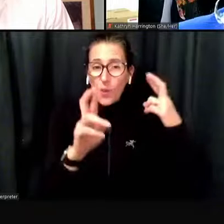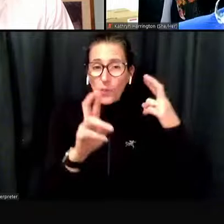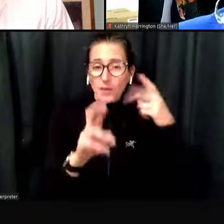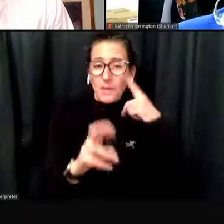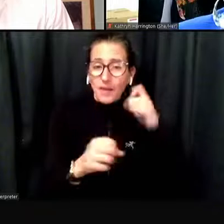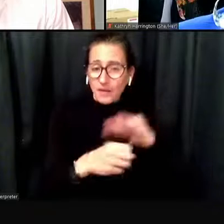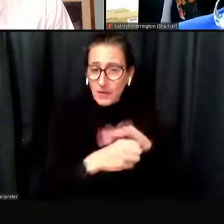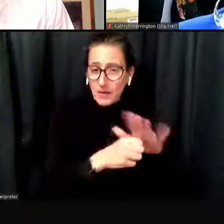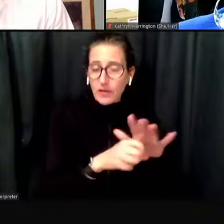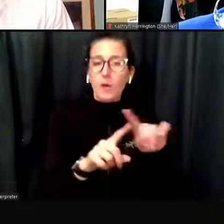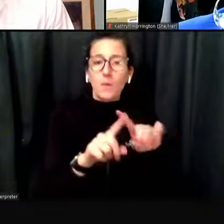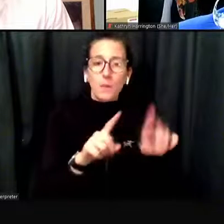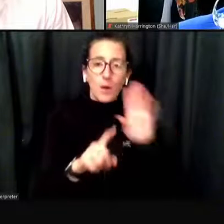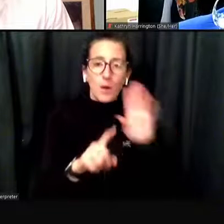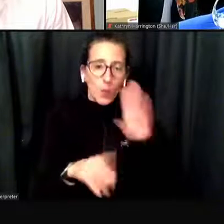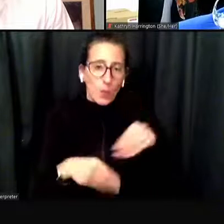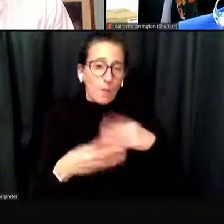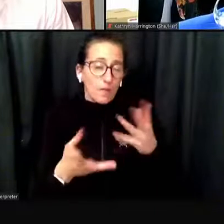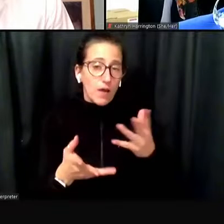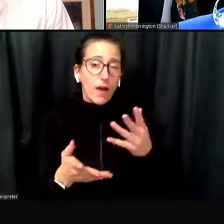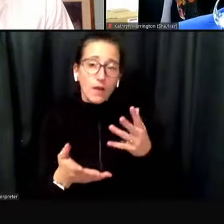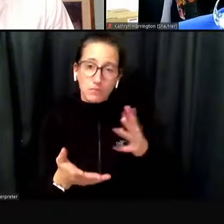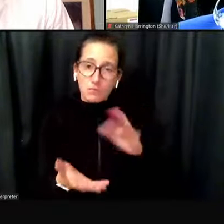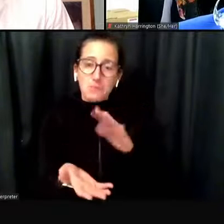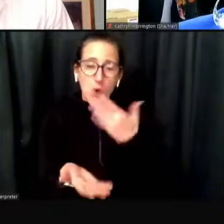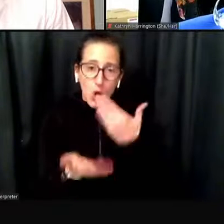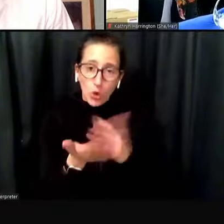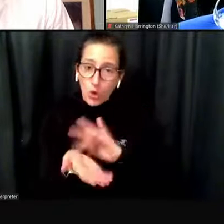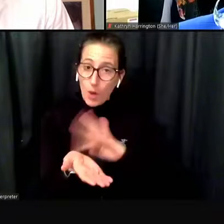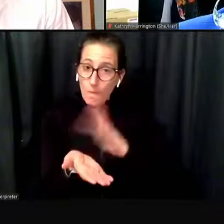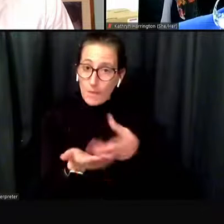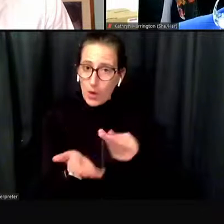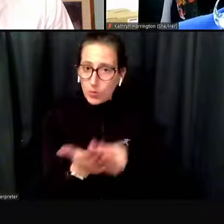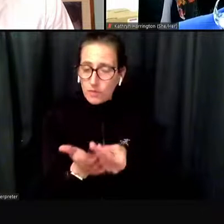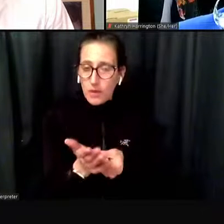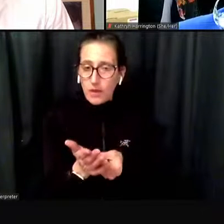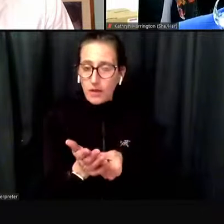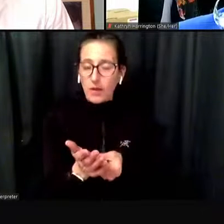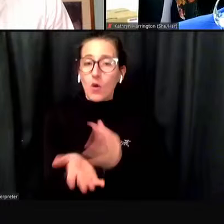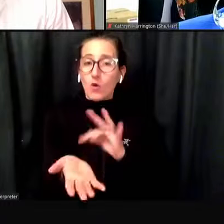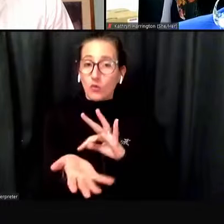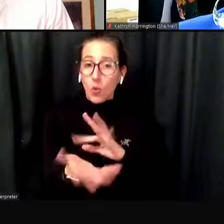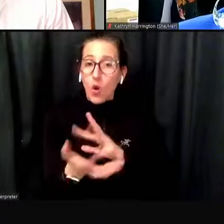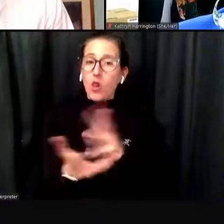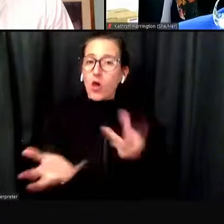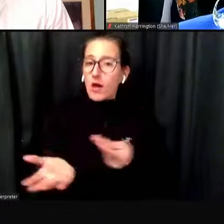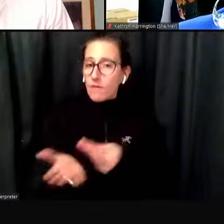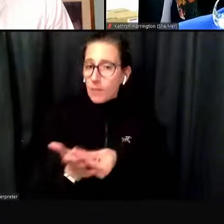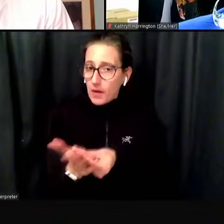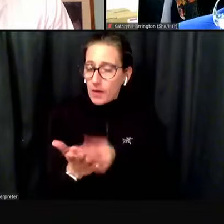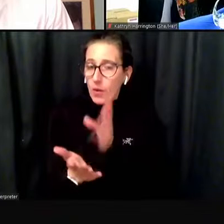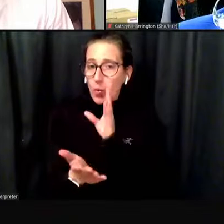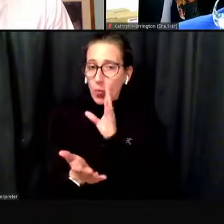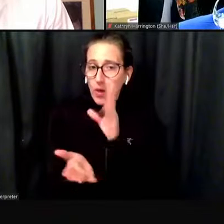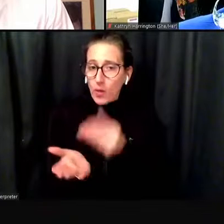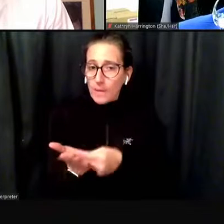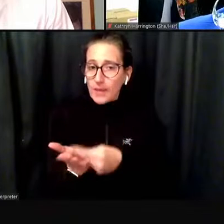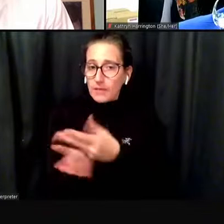of money. And a lot of that money is going to be directed at mental health